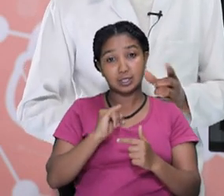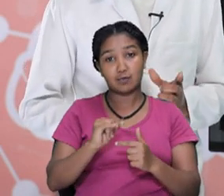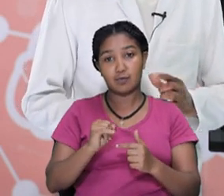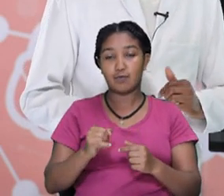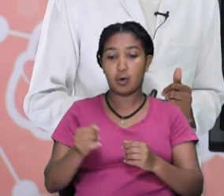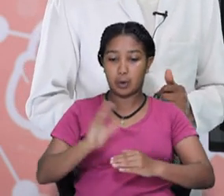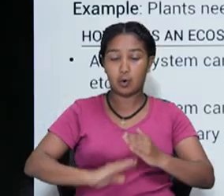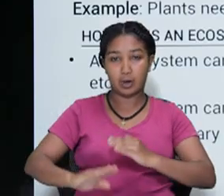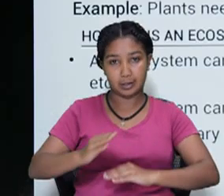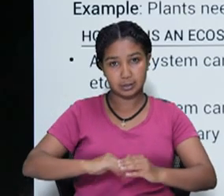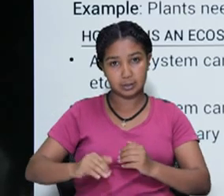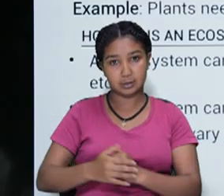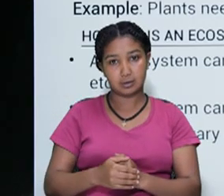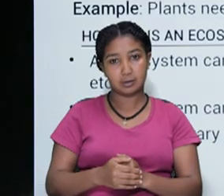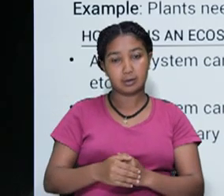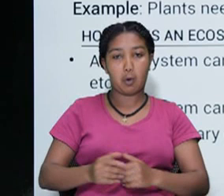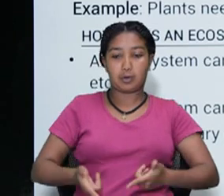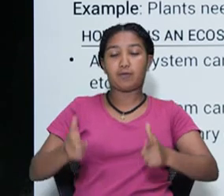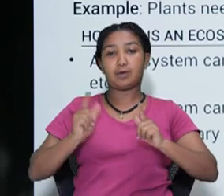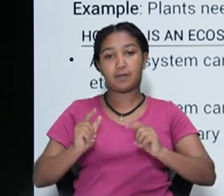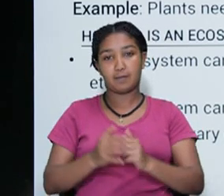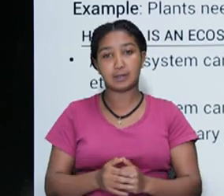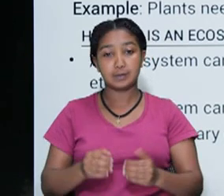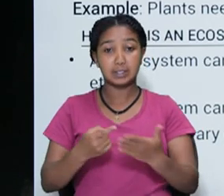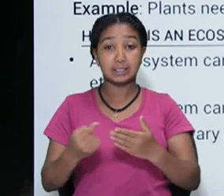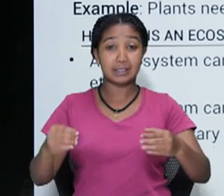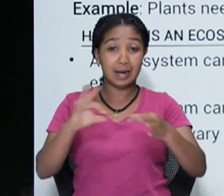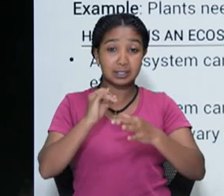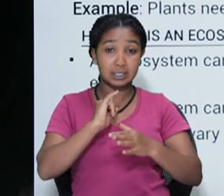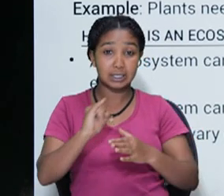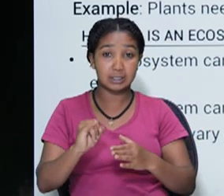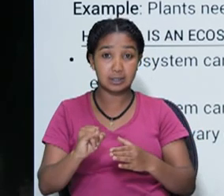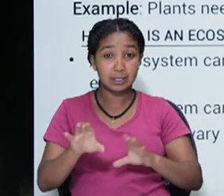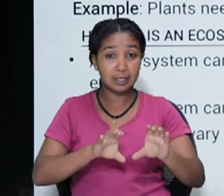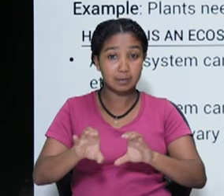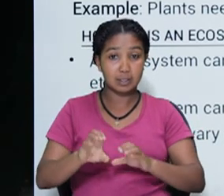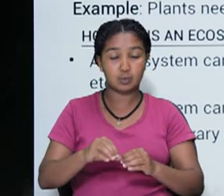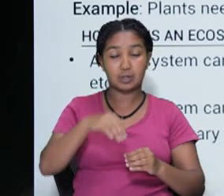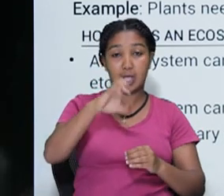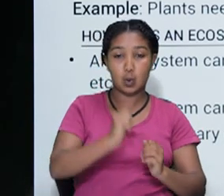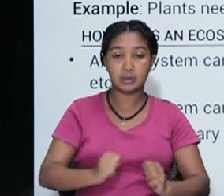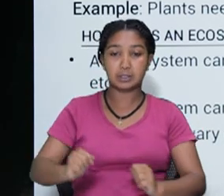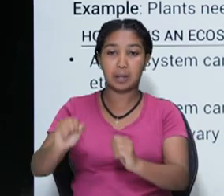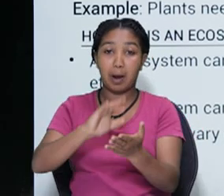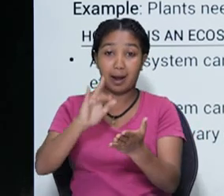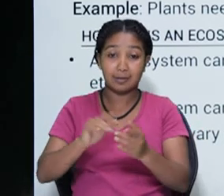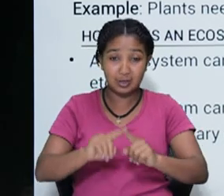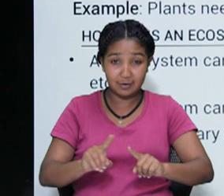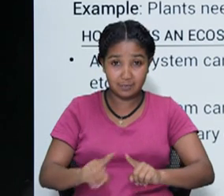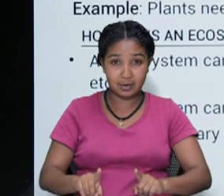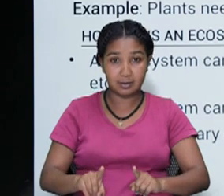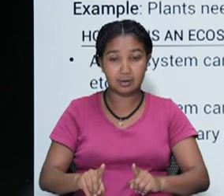is for reproduction, for the survival. So this interaction is taking place within the ecosystems among the